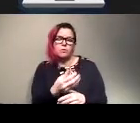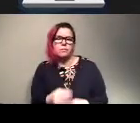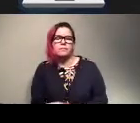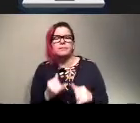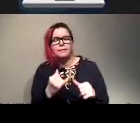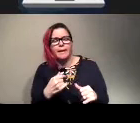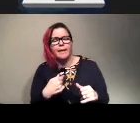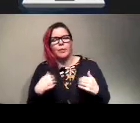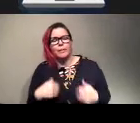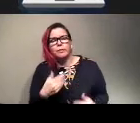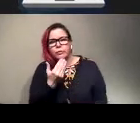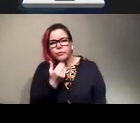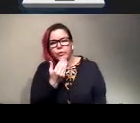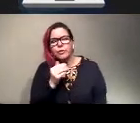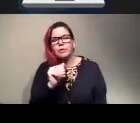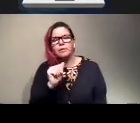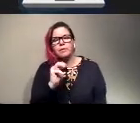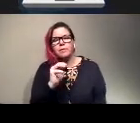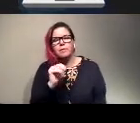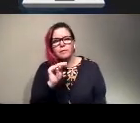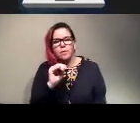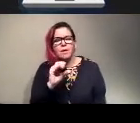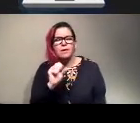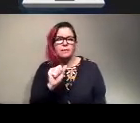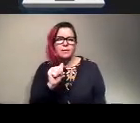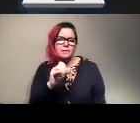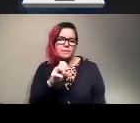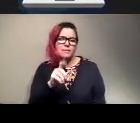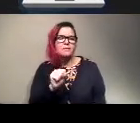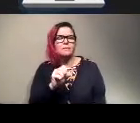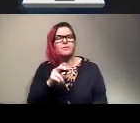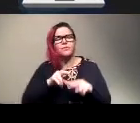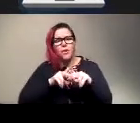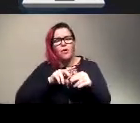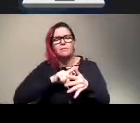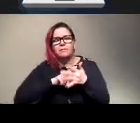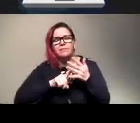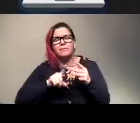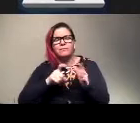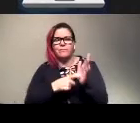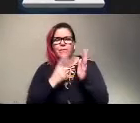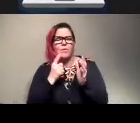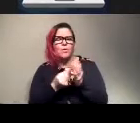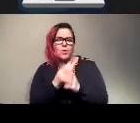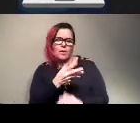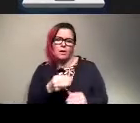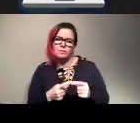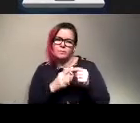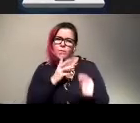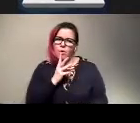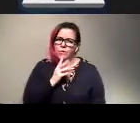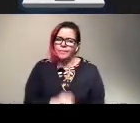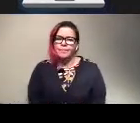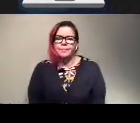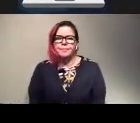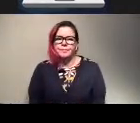sugar, amino acids, those sorts of salts, things that we need for growing, and especially water, because they